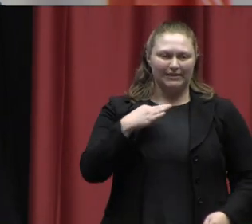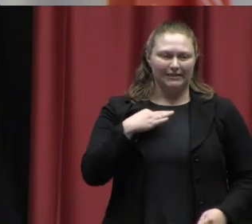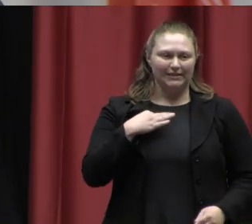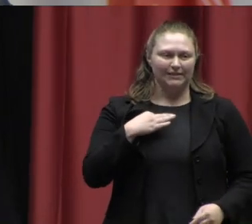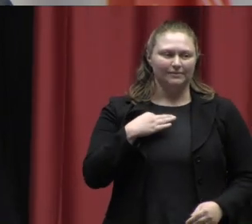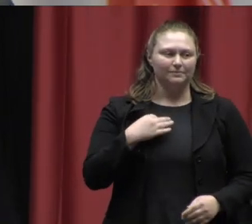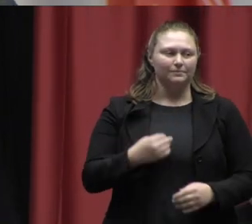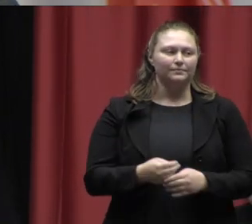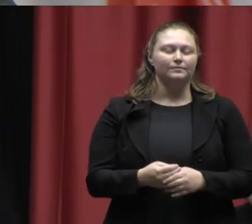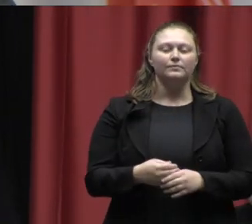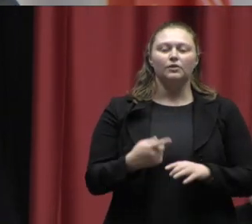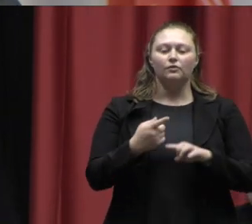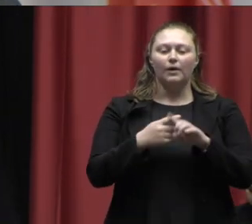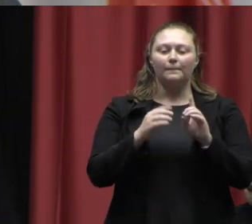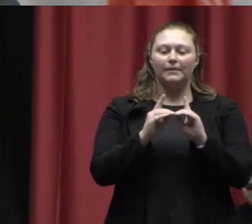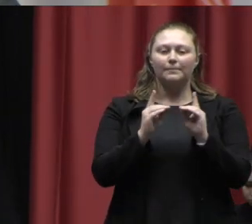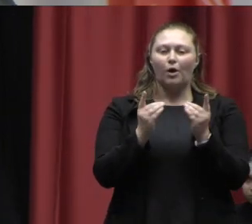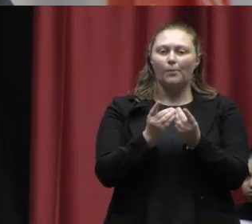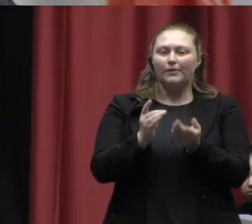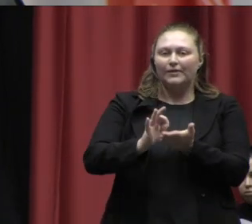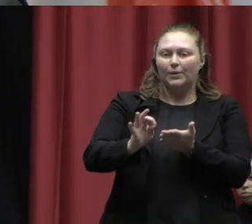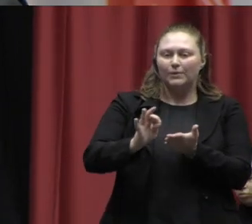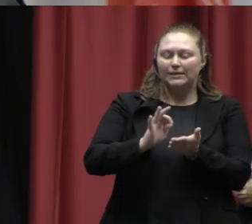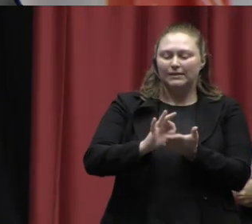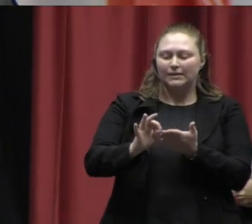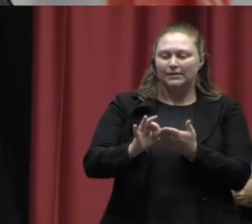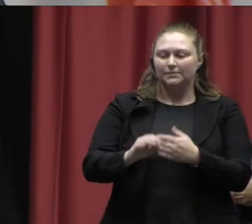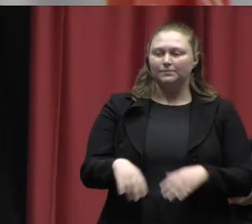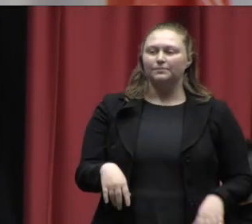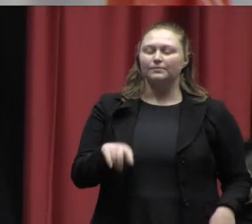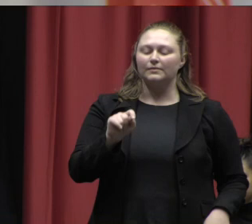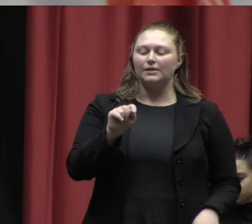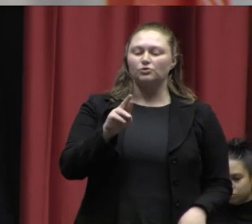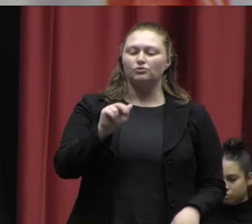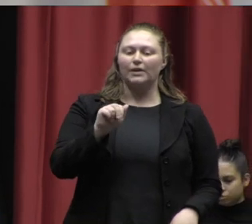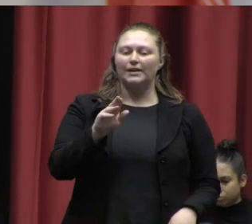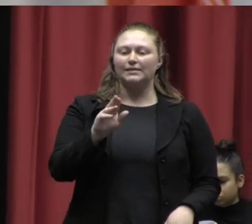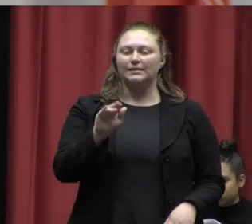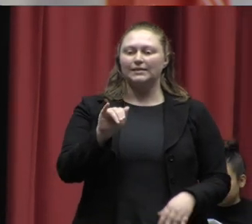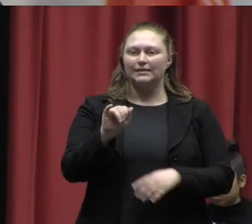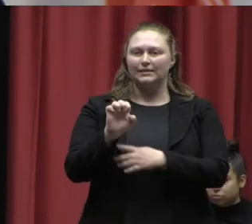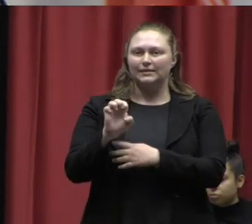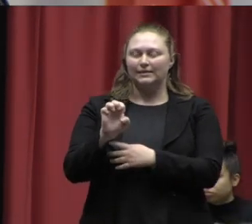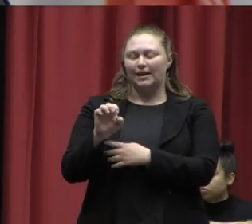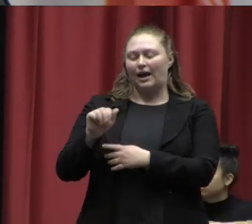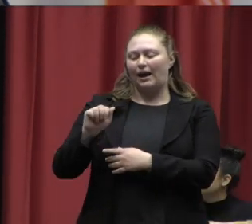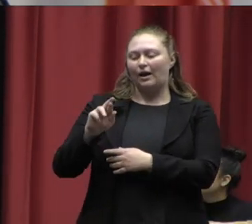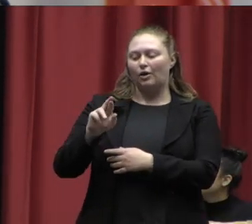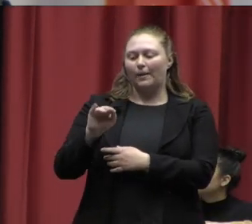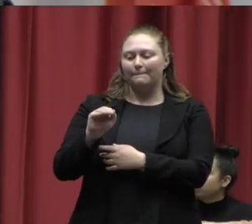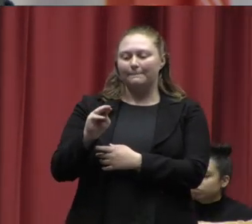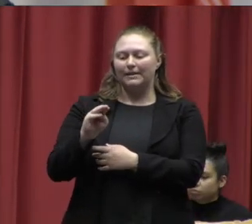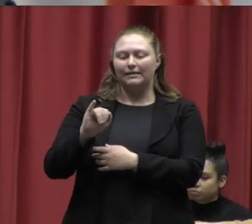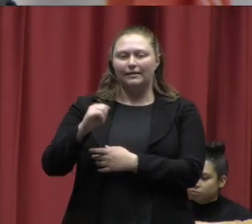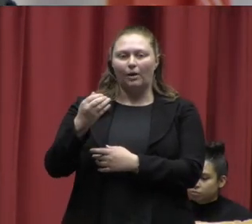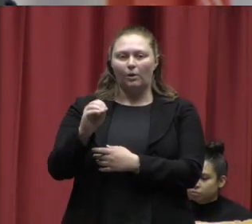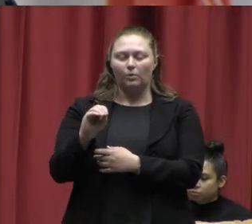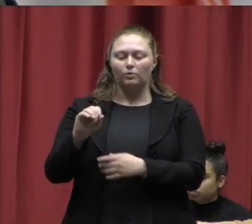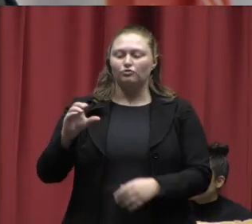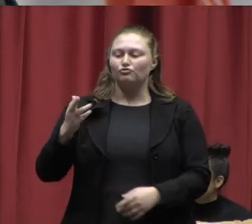From the Department of Accounting, Tracy Armijo, Christina